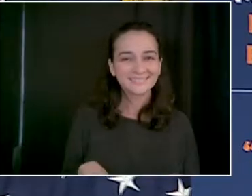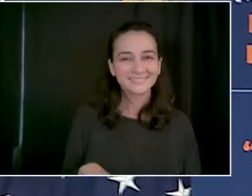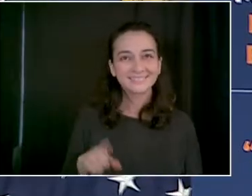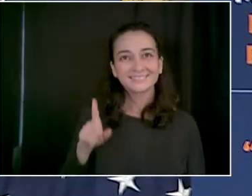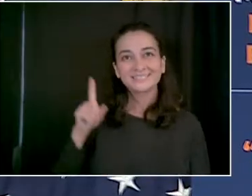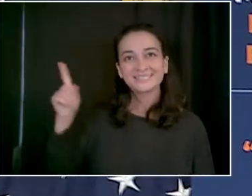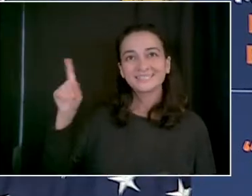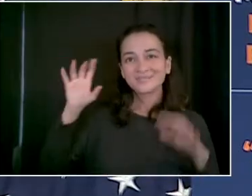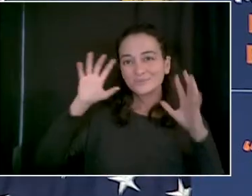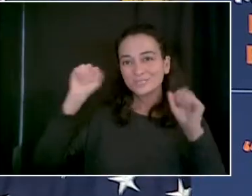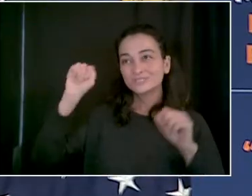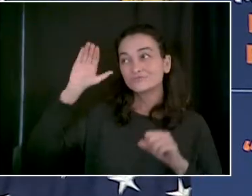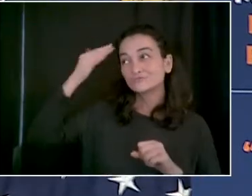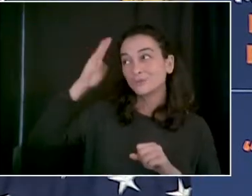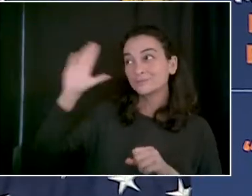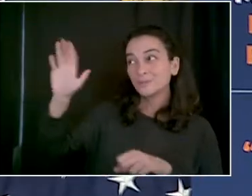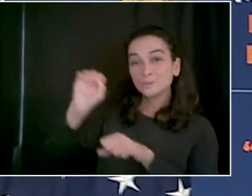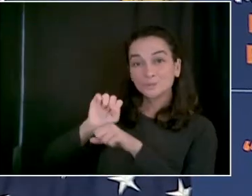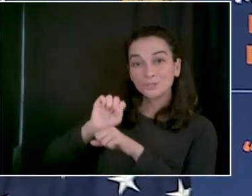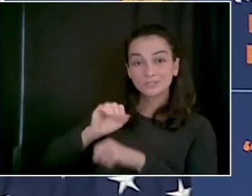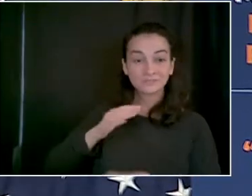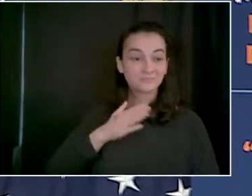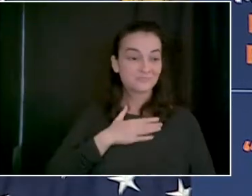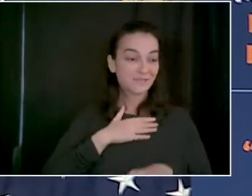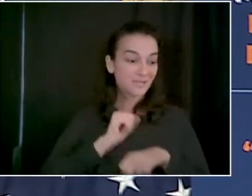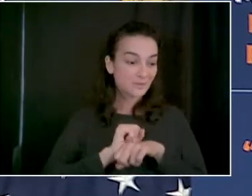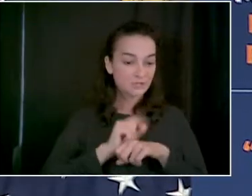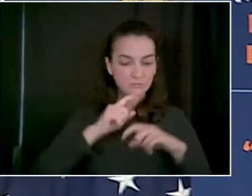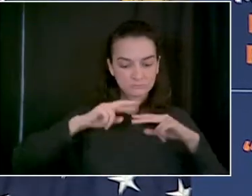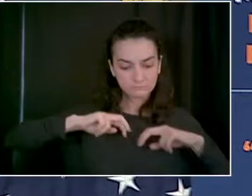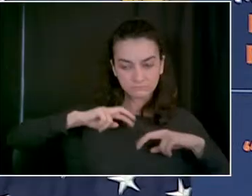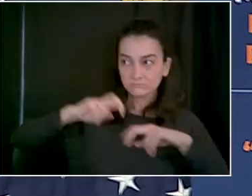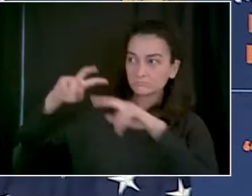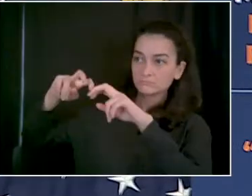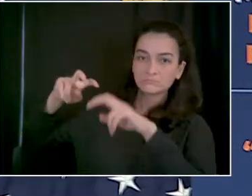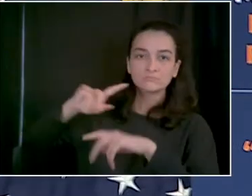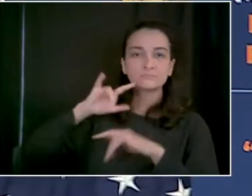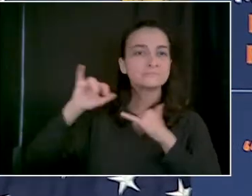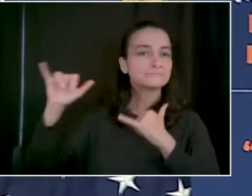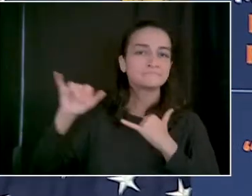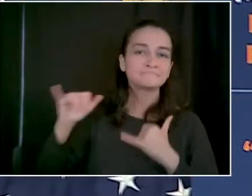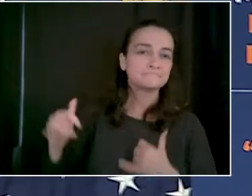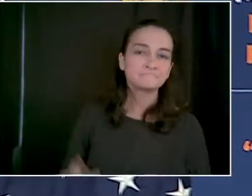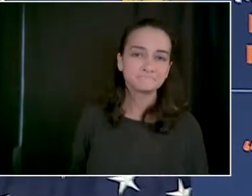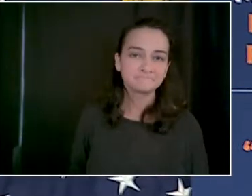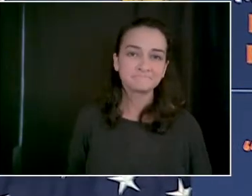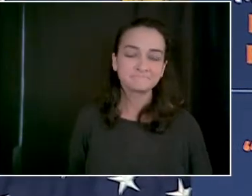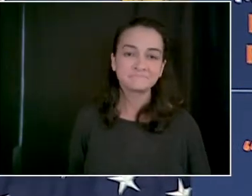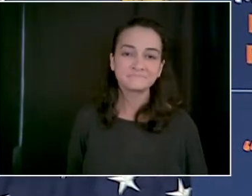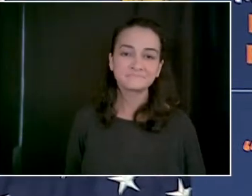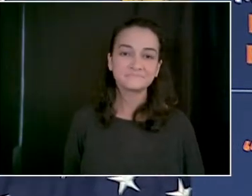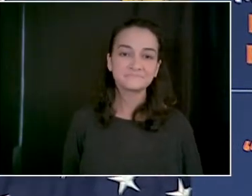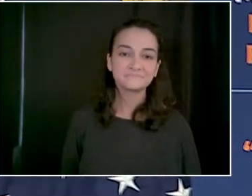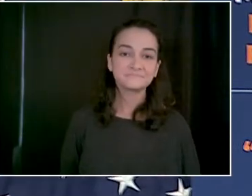better? Running a country is challenging, just as it's challenging running the city of New York.